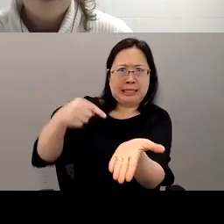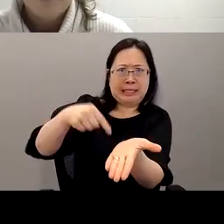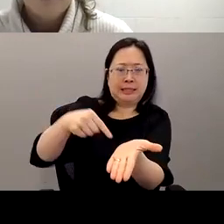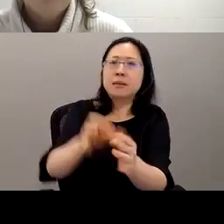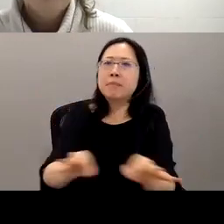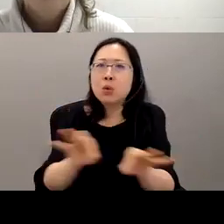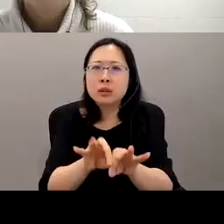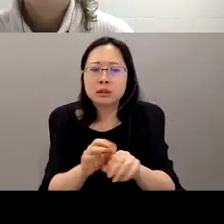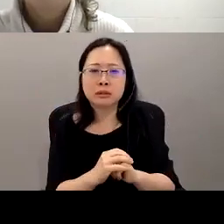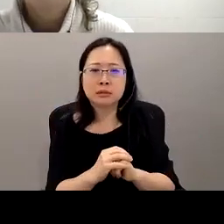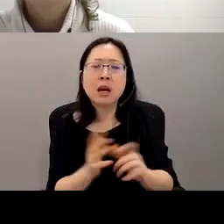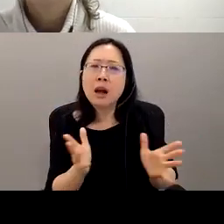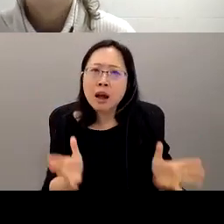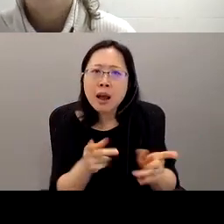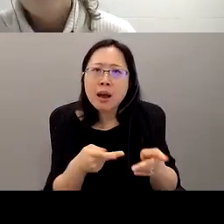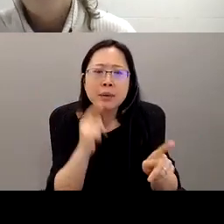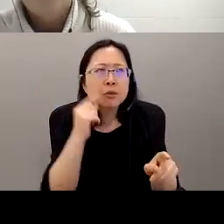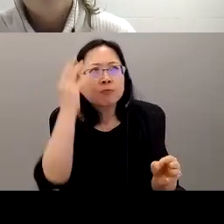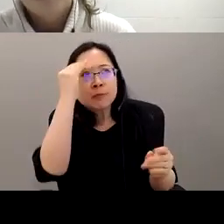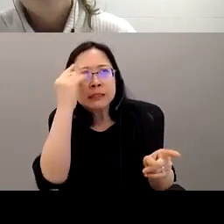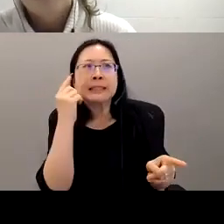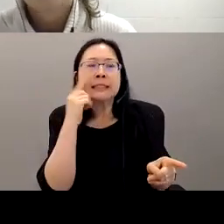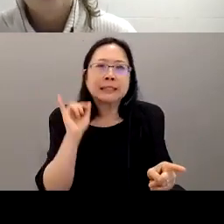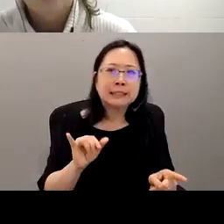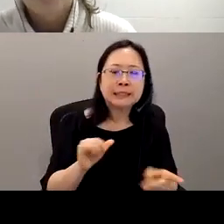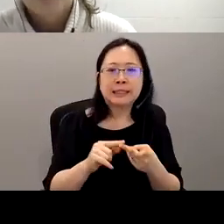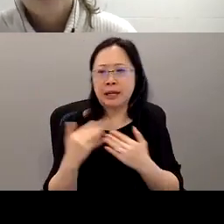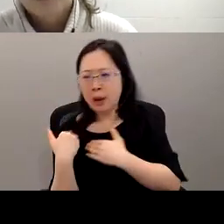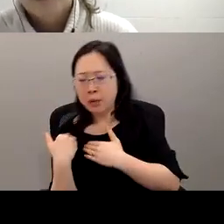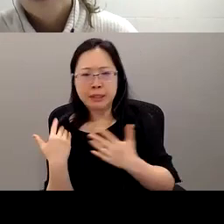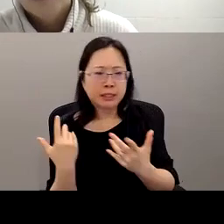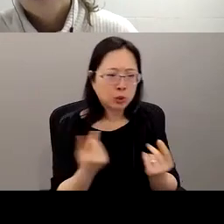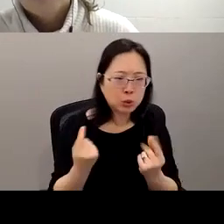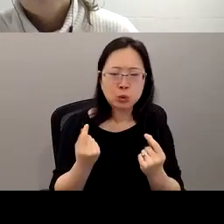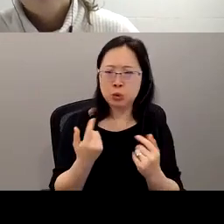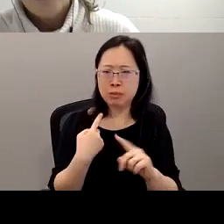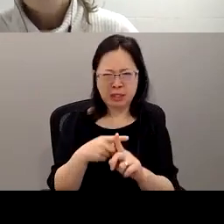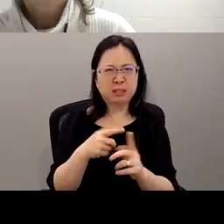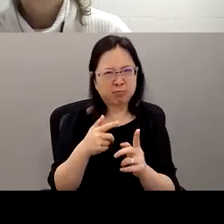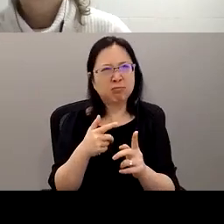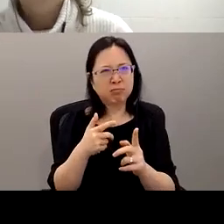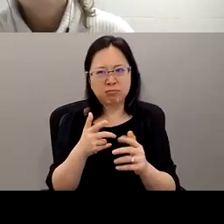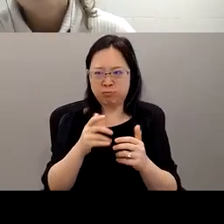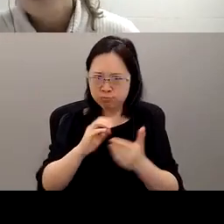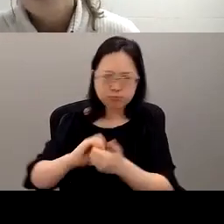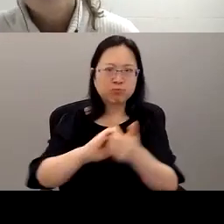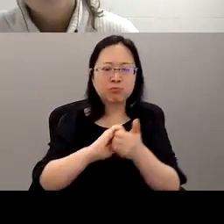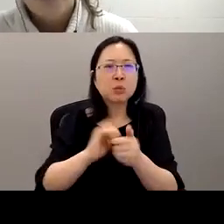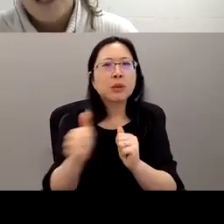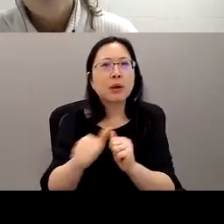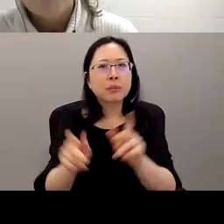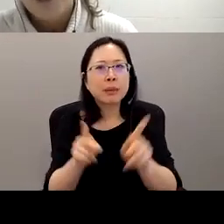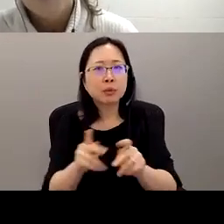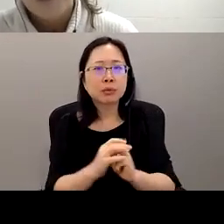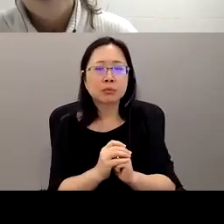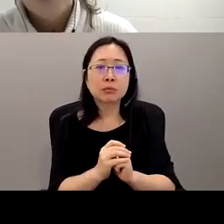think and feel about what happened and each other. We also bring the community in this